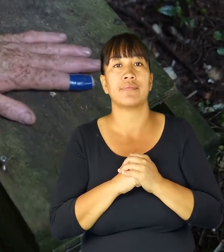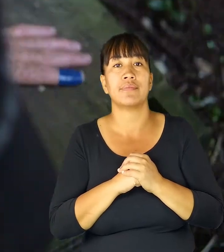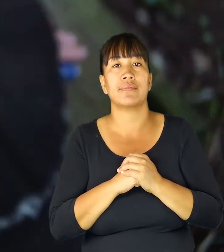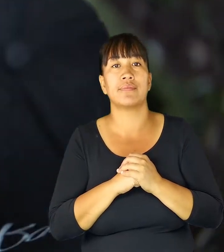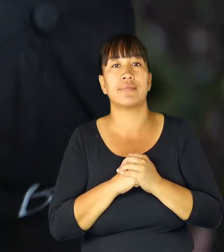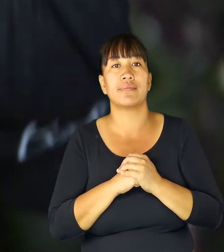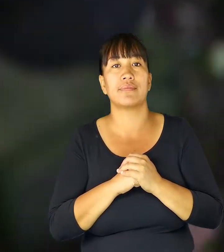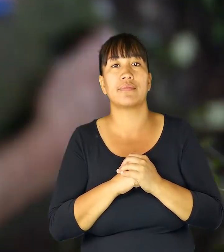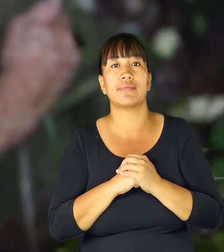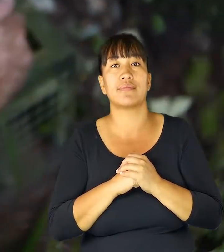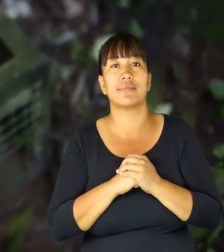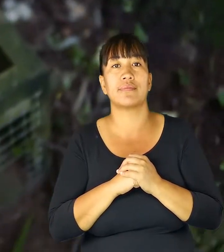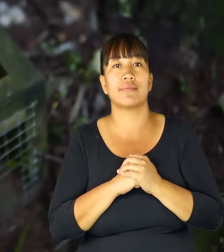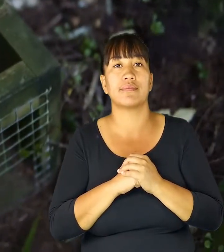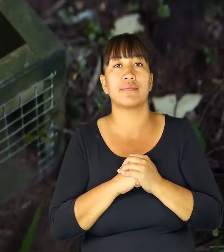So,